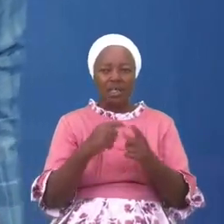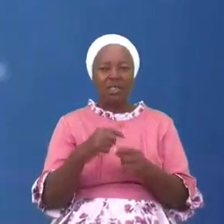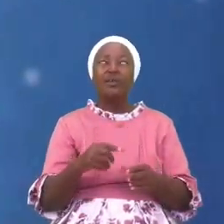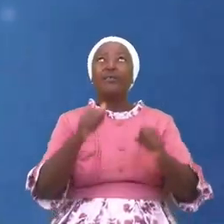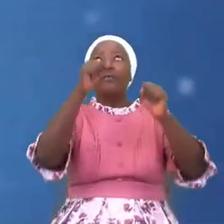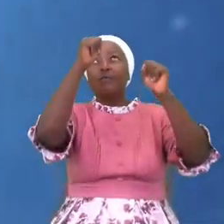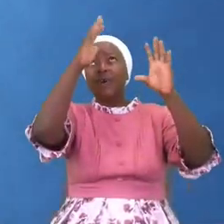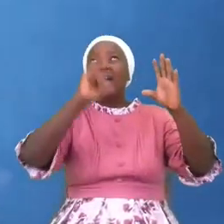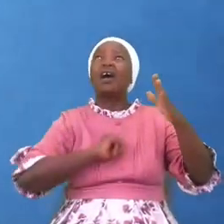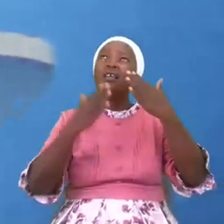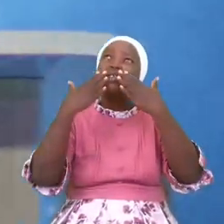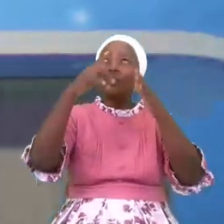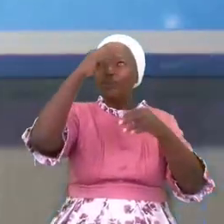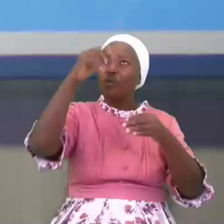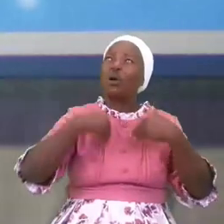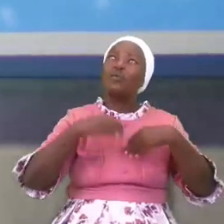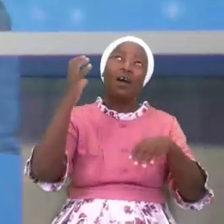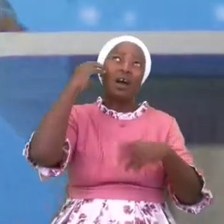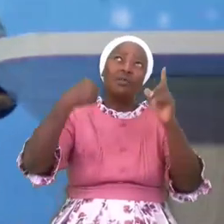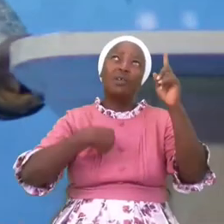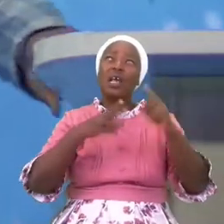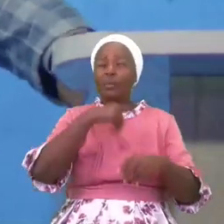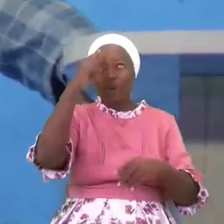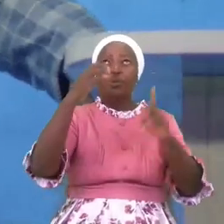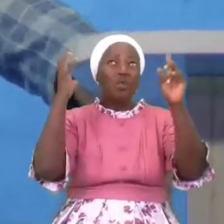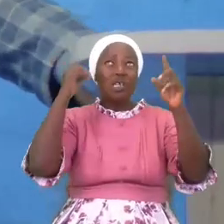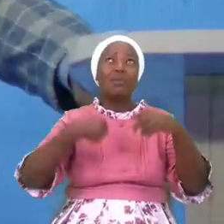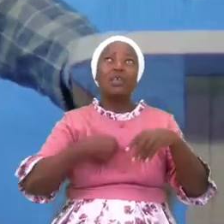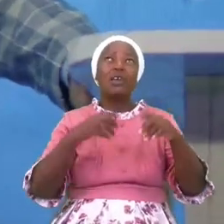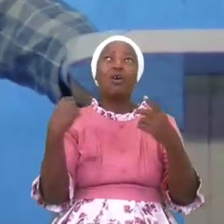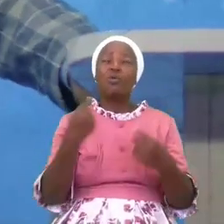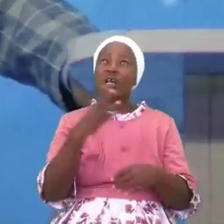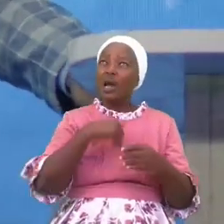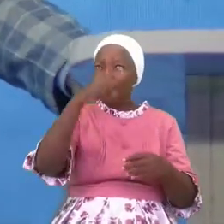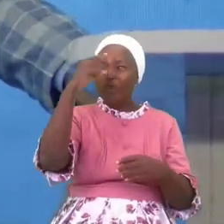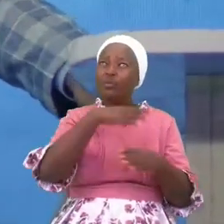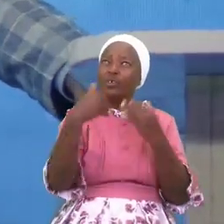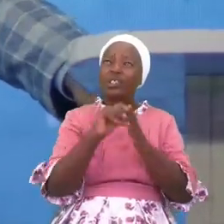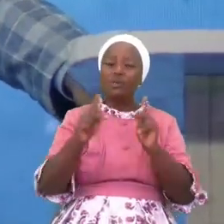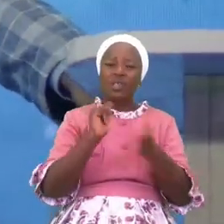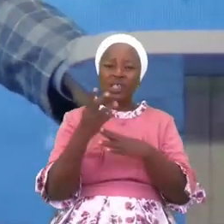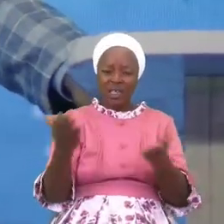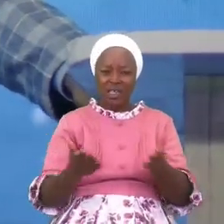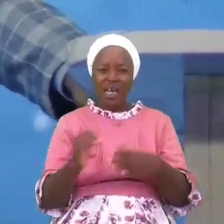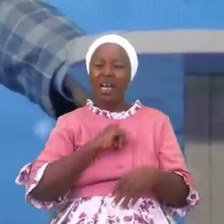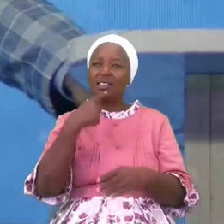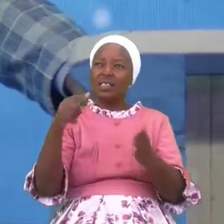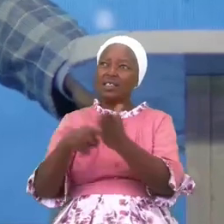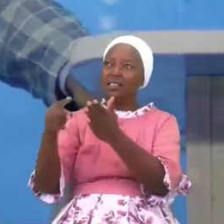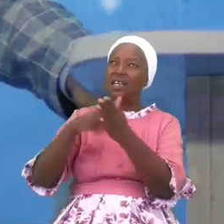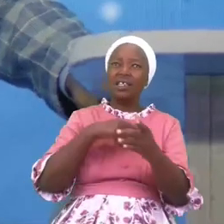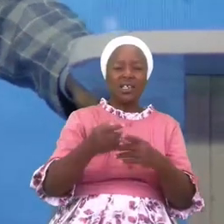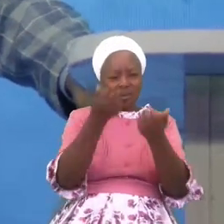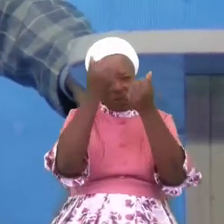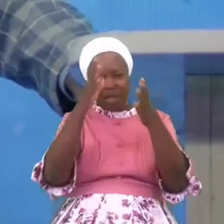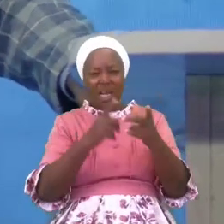always. For the sake of these people who are here, I say this. And then he turned and said, Lazarus, rise up,